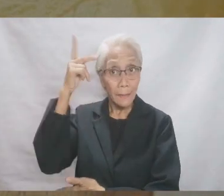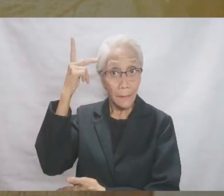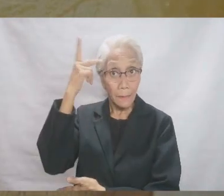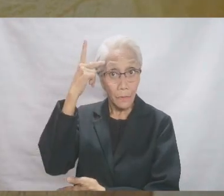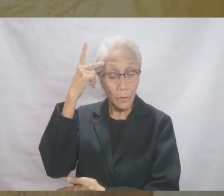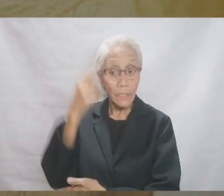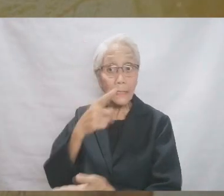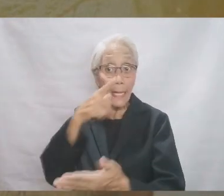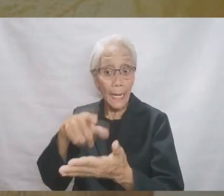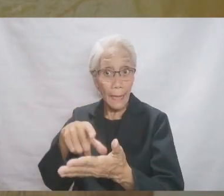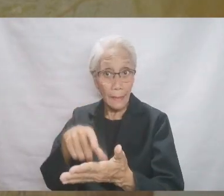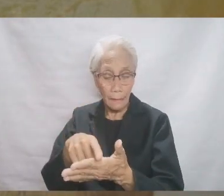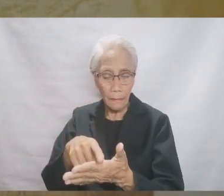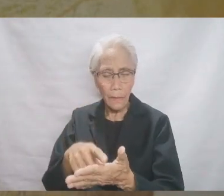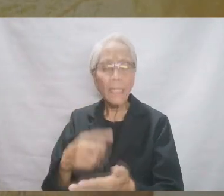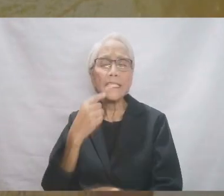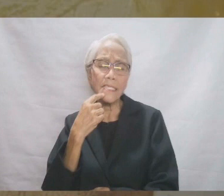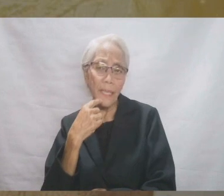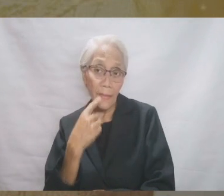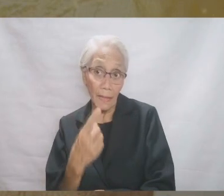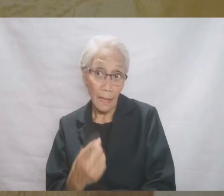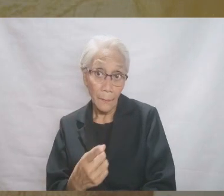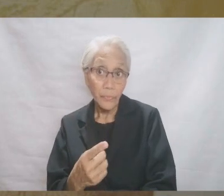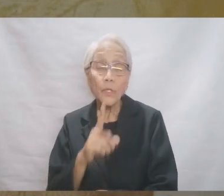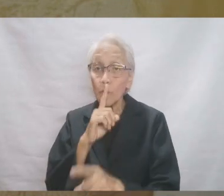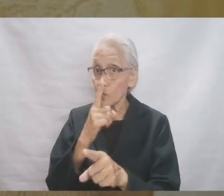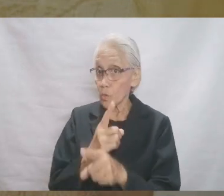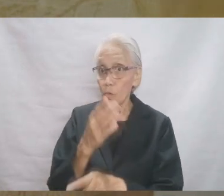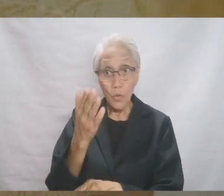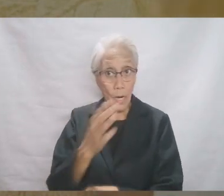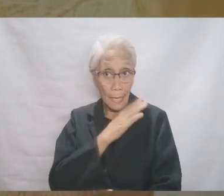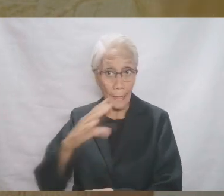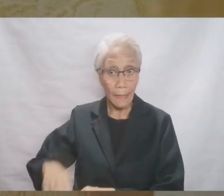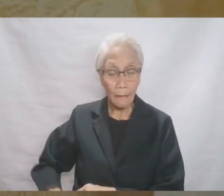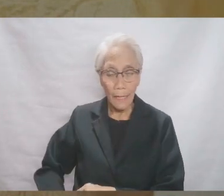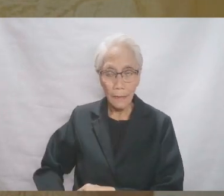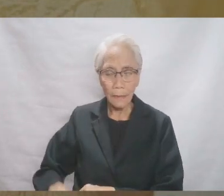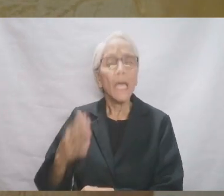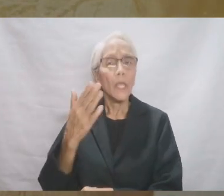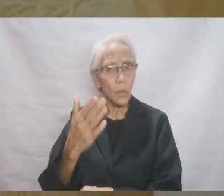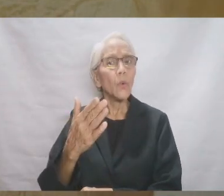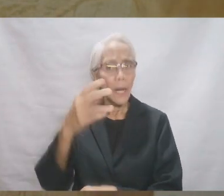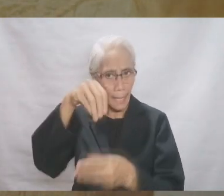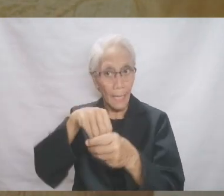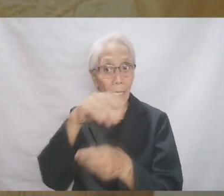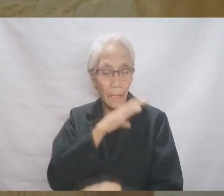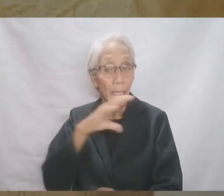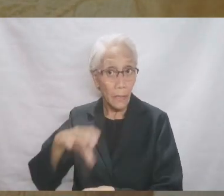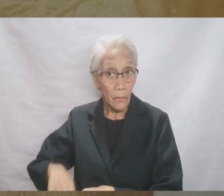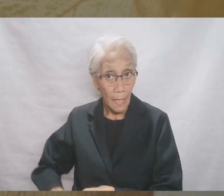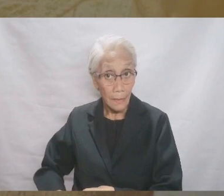Paul, in his epistle to the Corinthian church, said, "Sure, you are baptized. You are